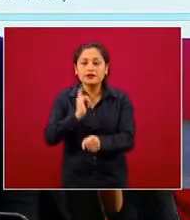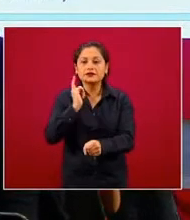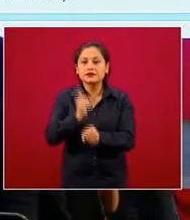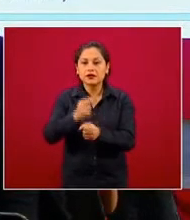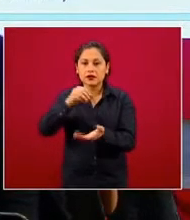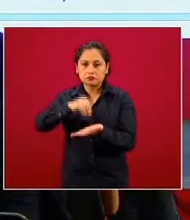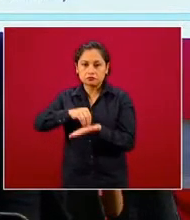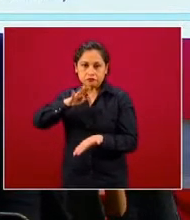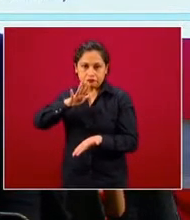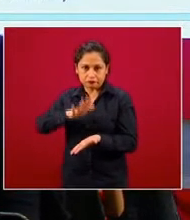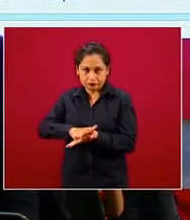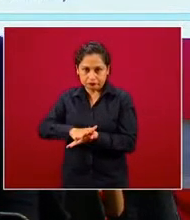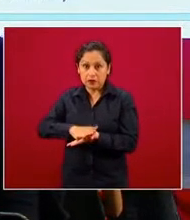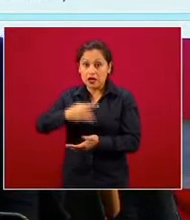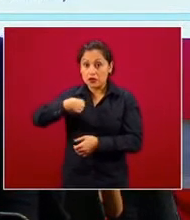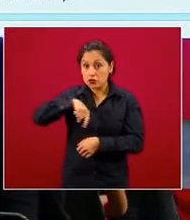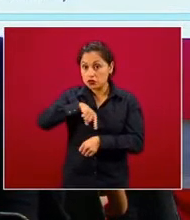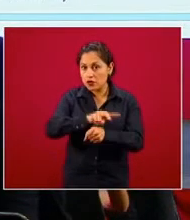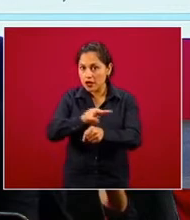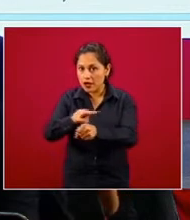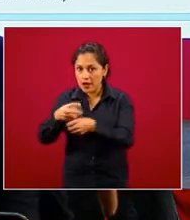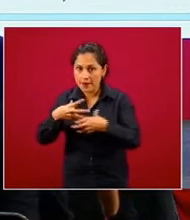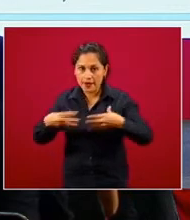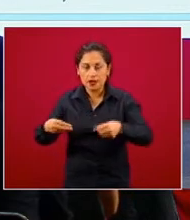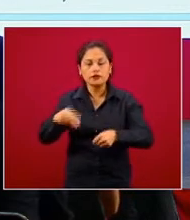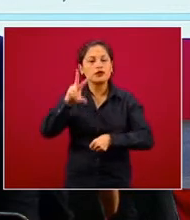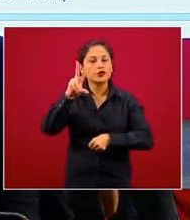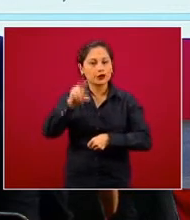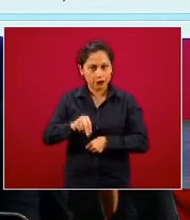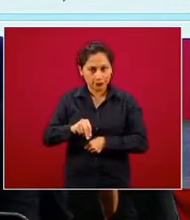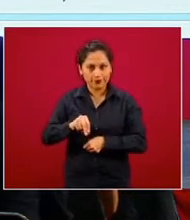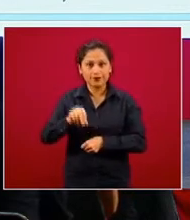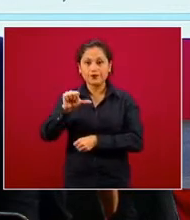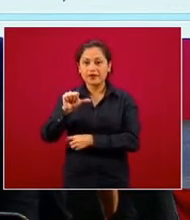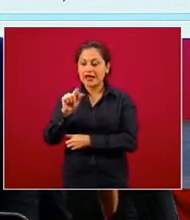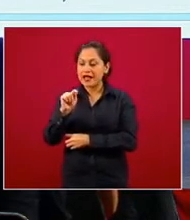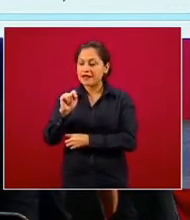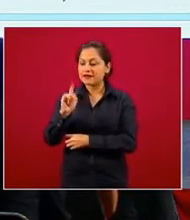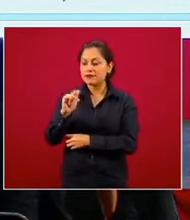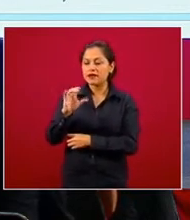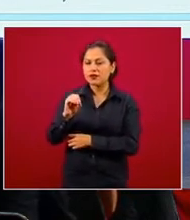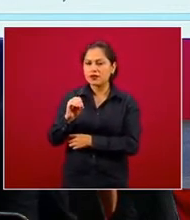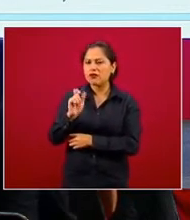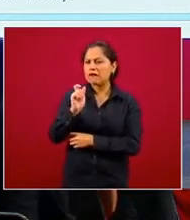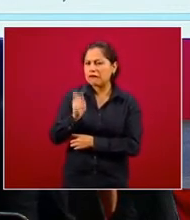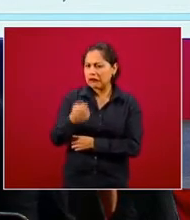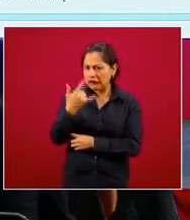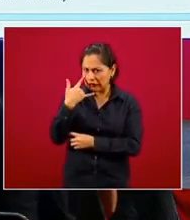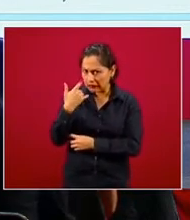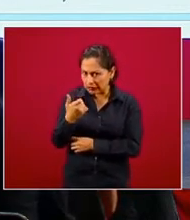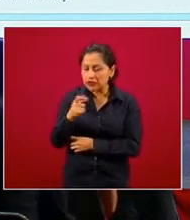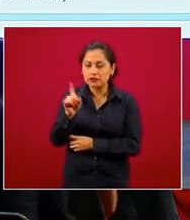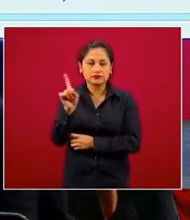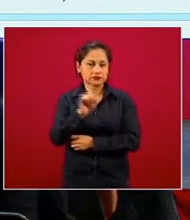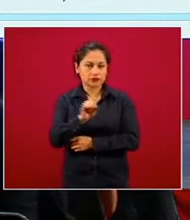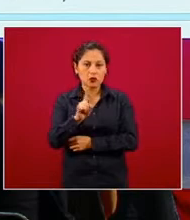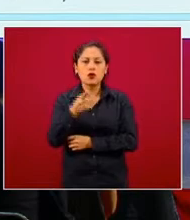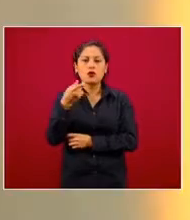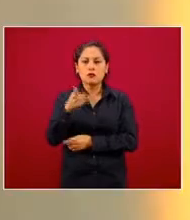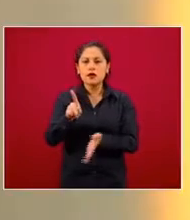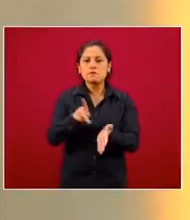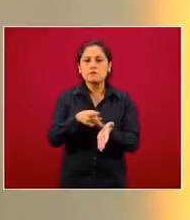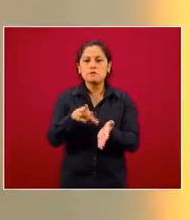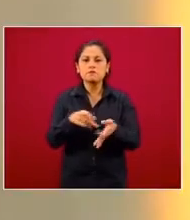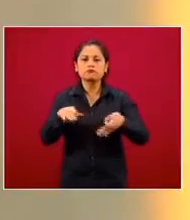monitoring. Atypical doesn't mean that it's rare. It's actually very frequent. 50 to 20%